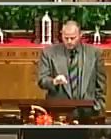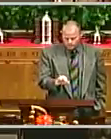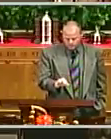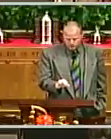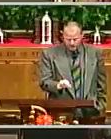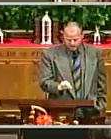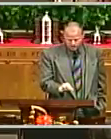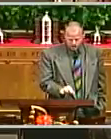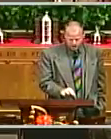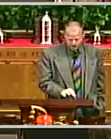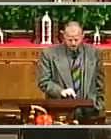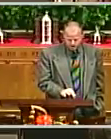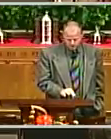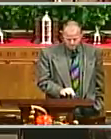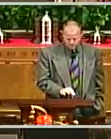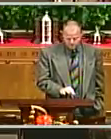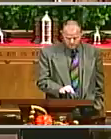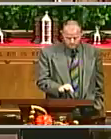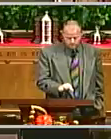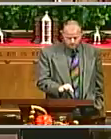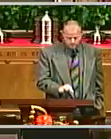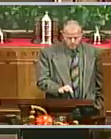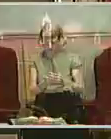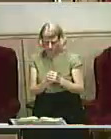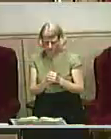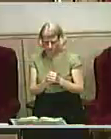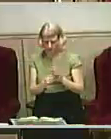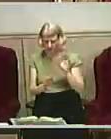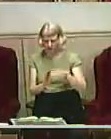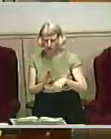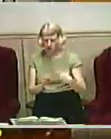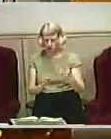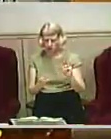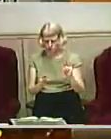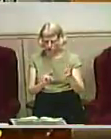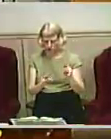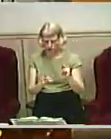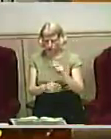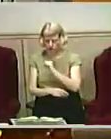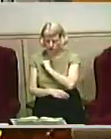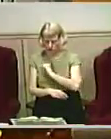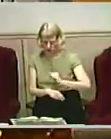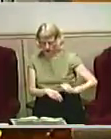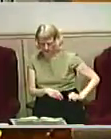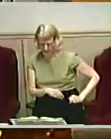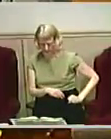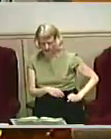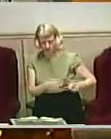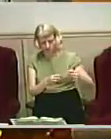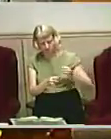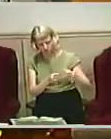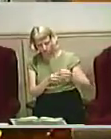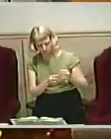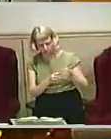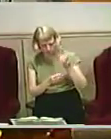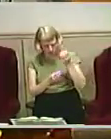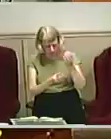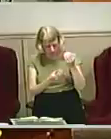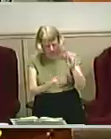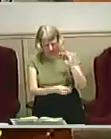As we look at this passage here in Proverbs 3, Solomon talking with his son,